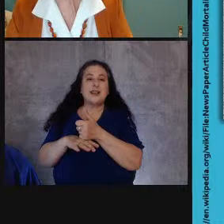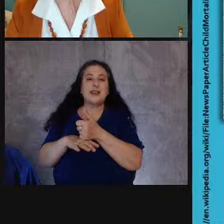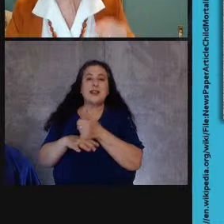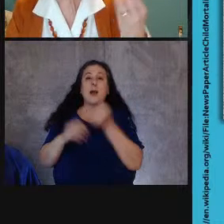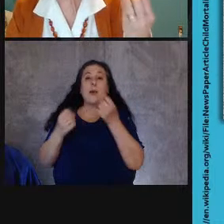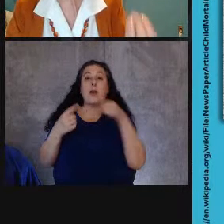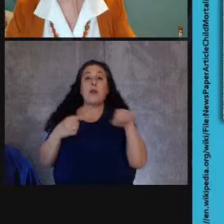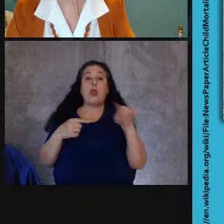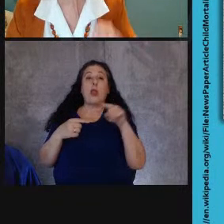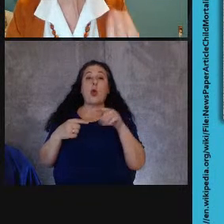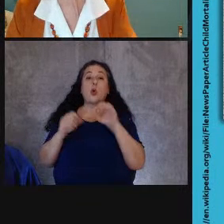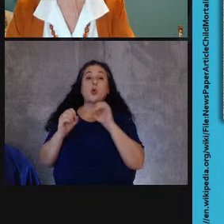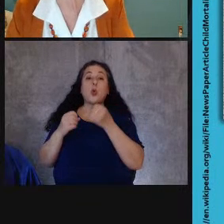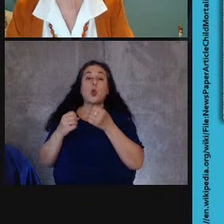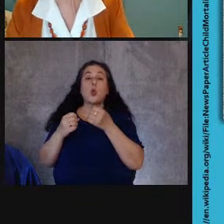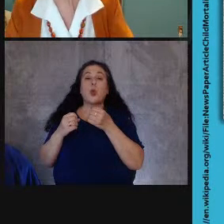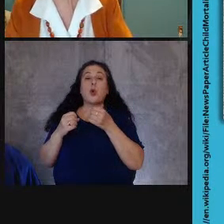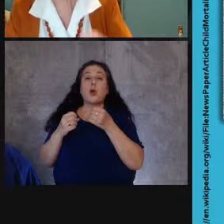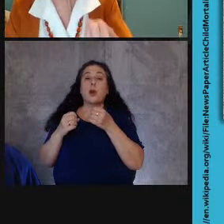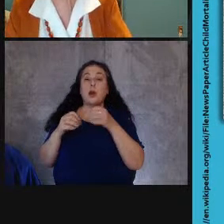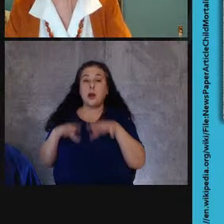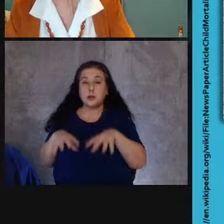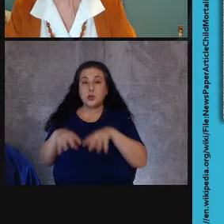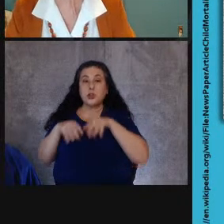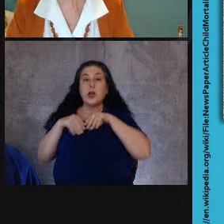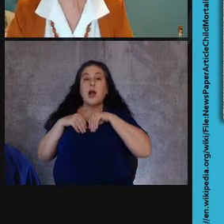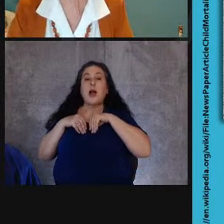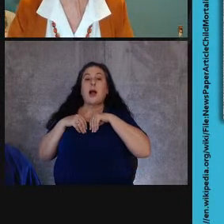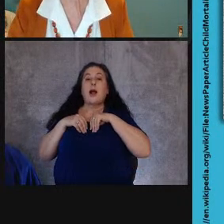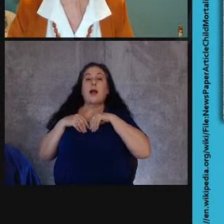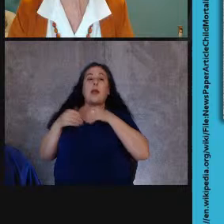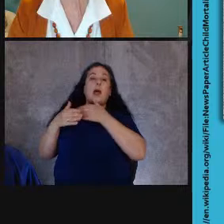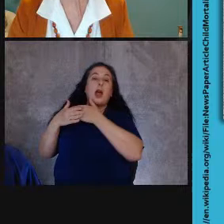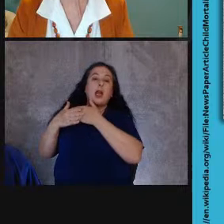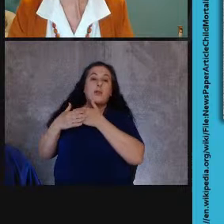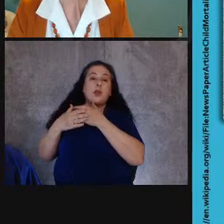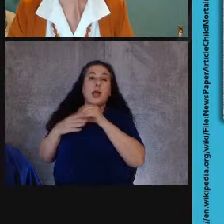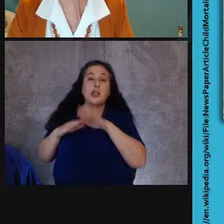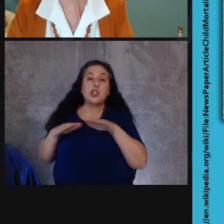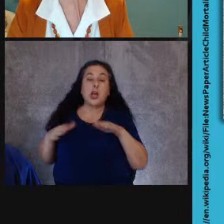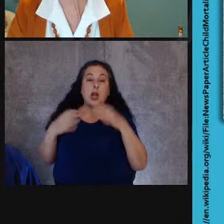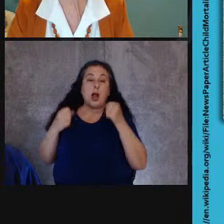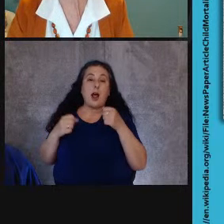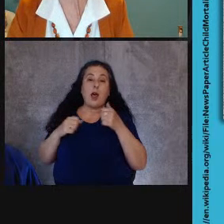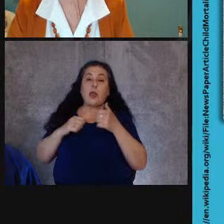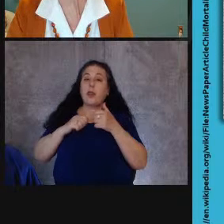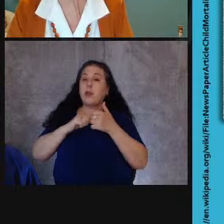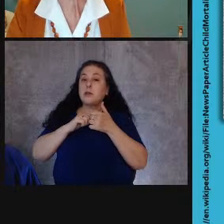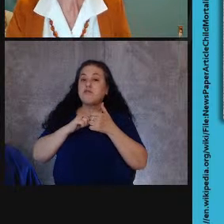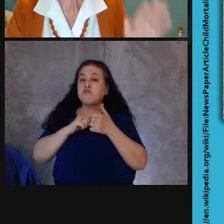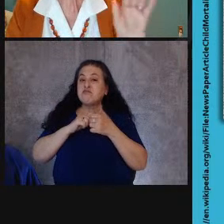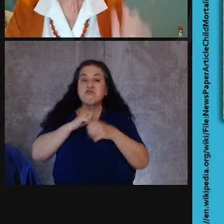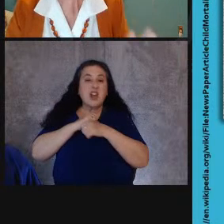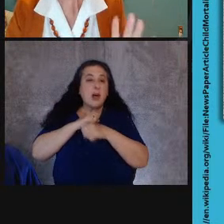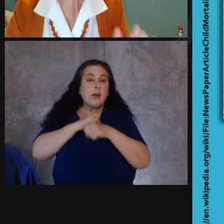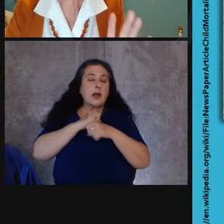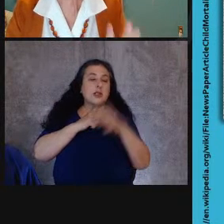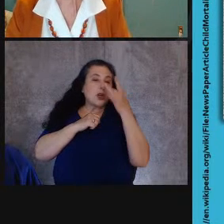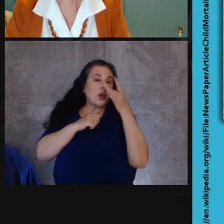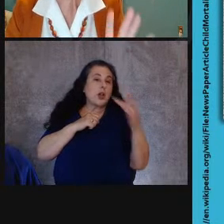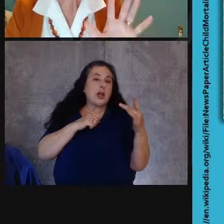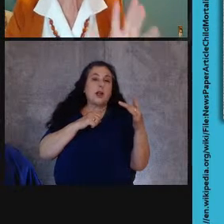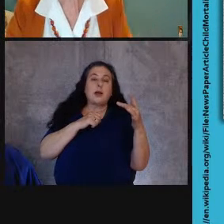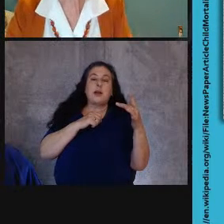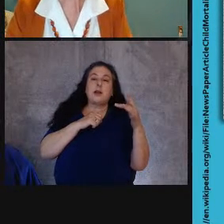many of these organizations took on these infant and child health campaigns in the late 19th and early 20th century. So that